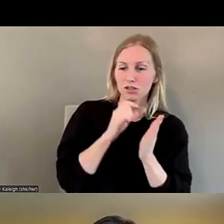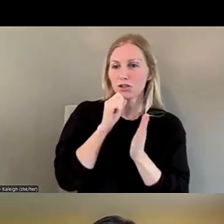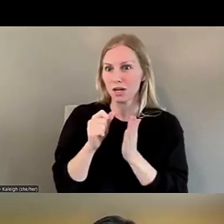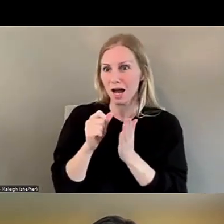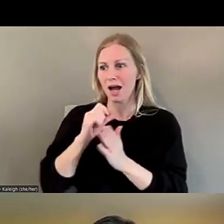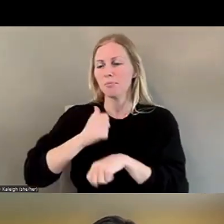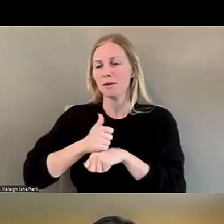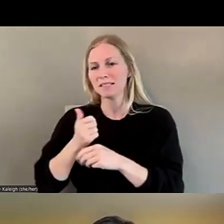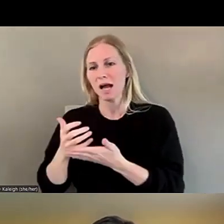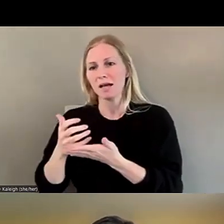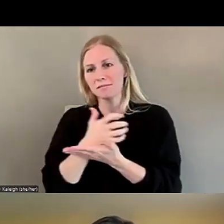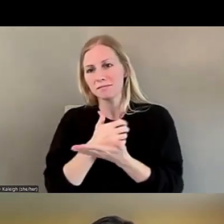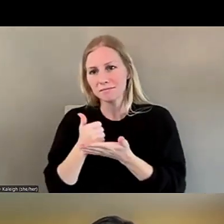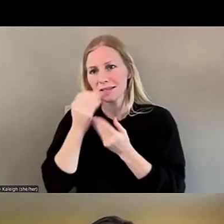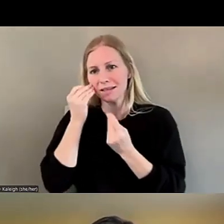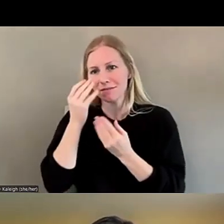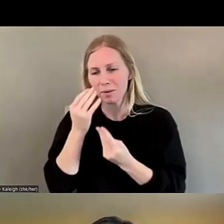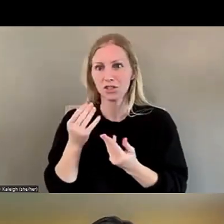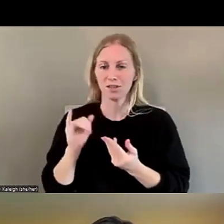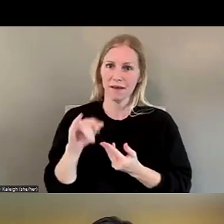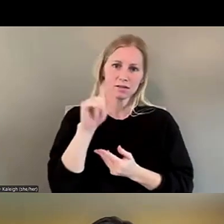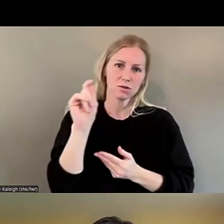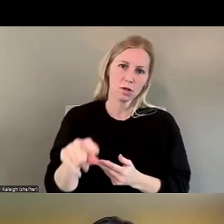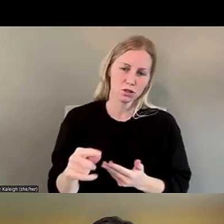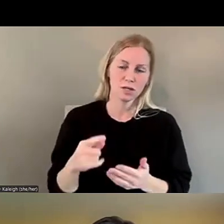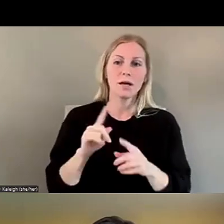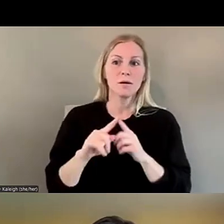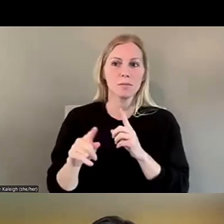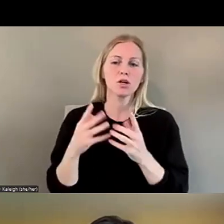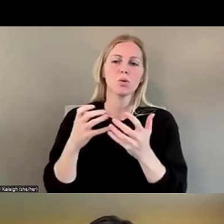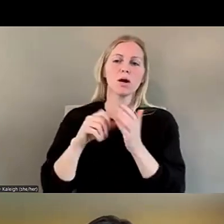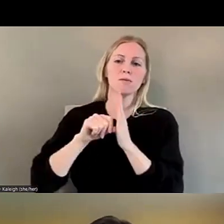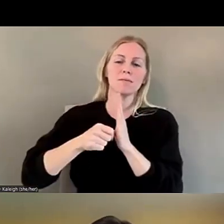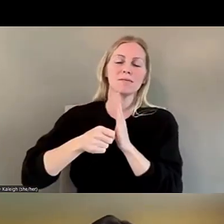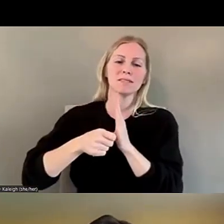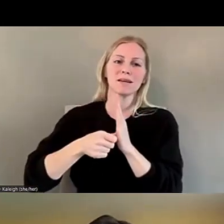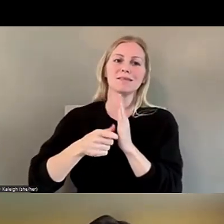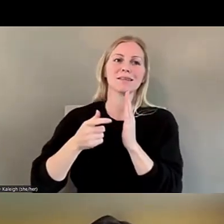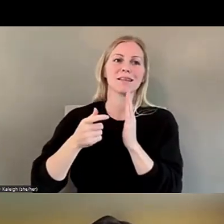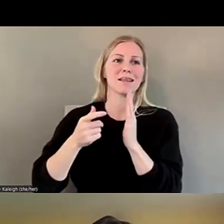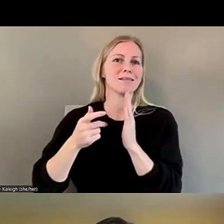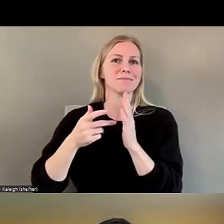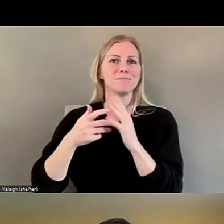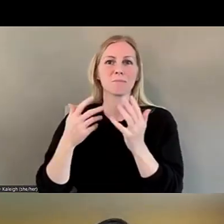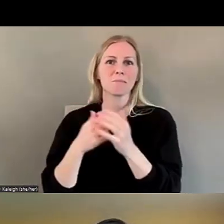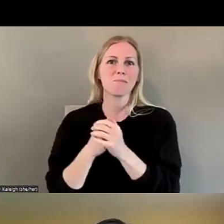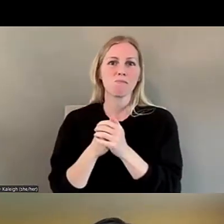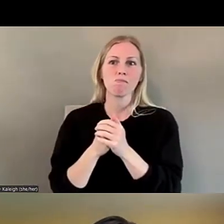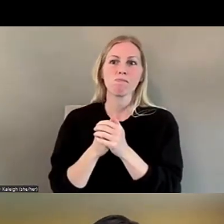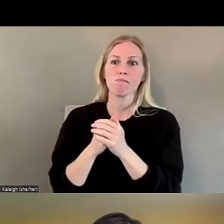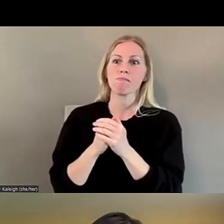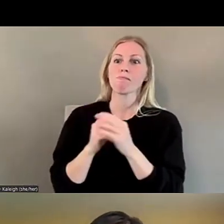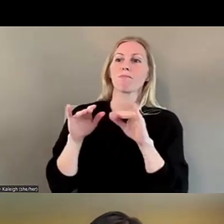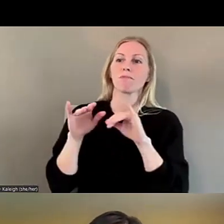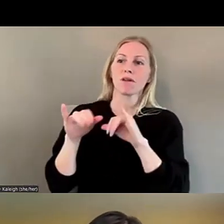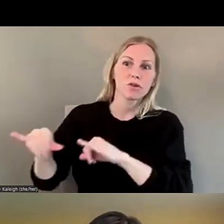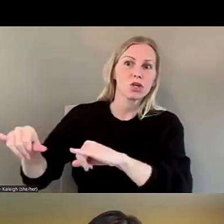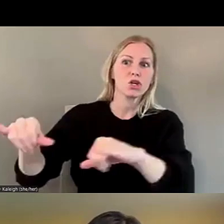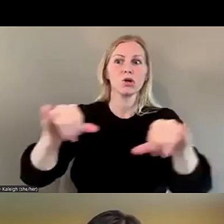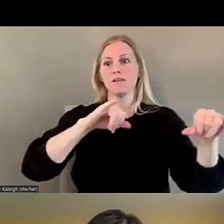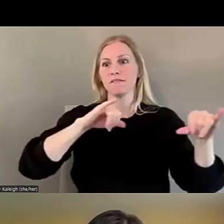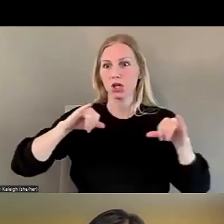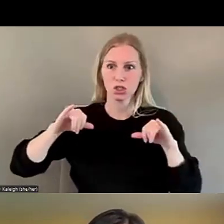circumstances is the big question. But I do want to emphasize that the universal or near